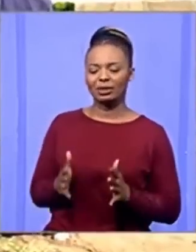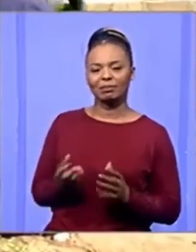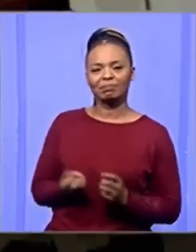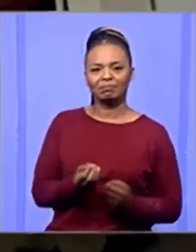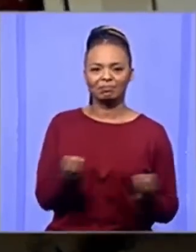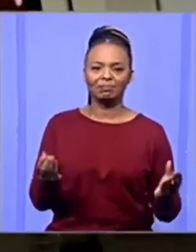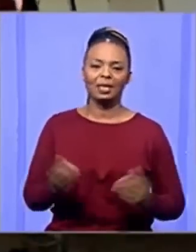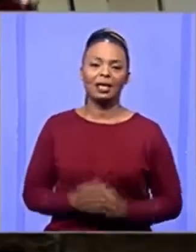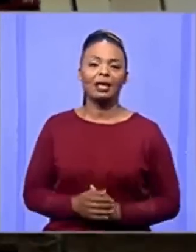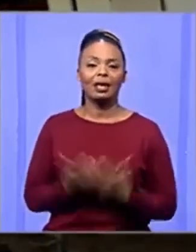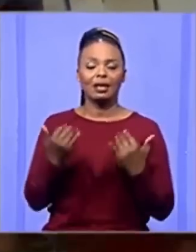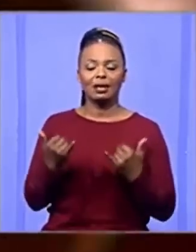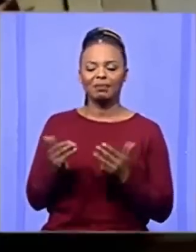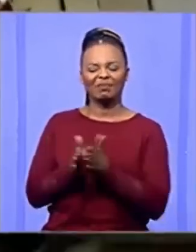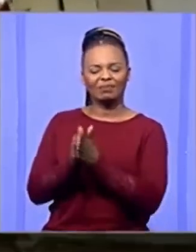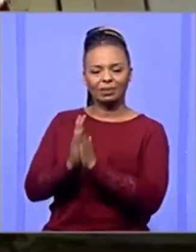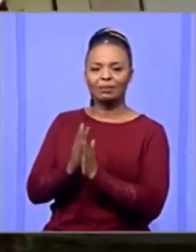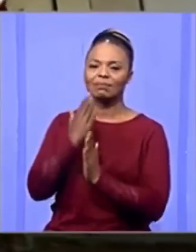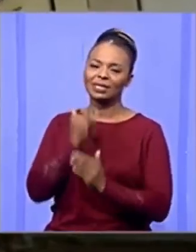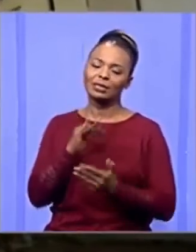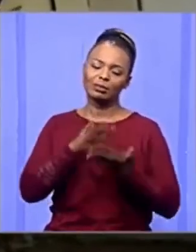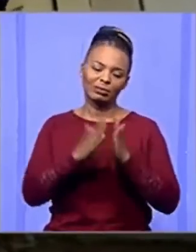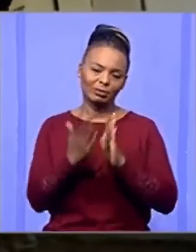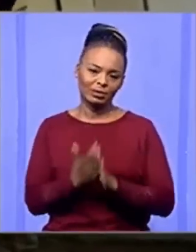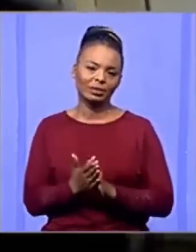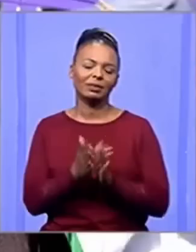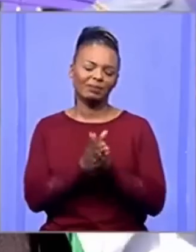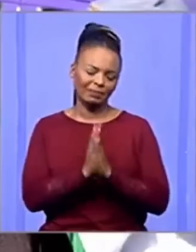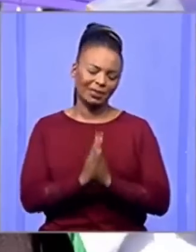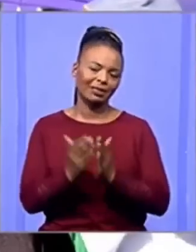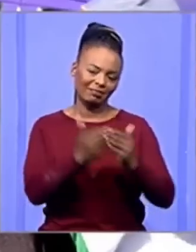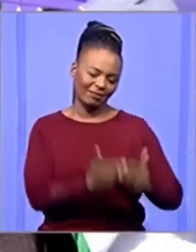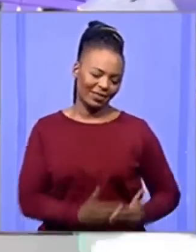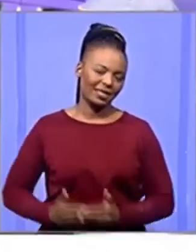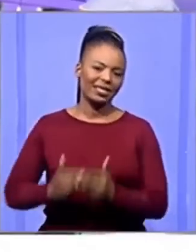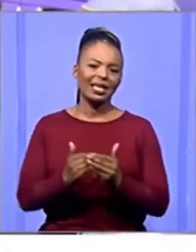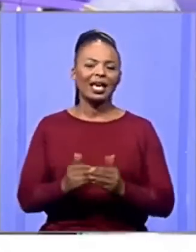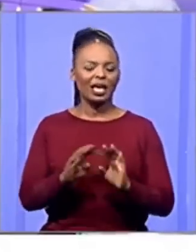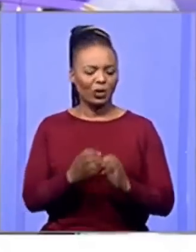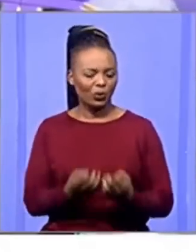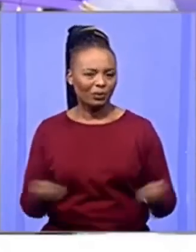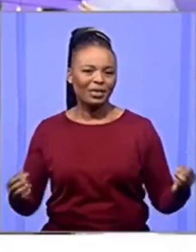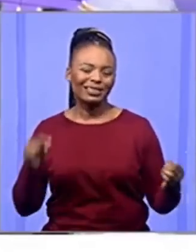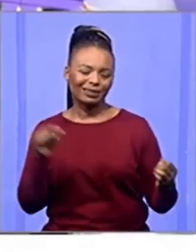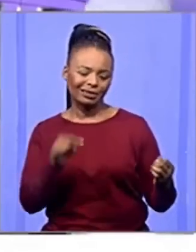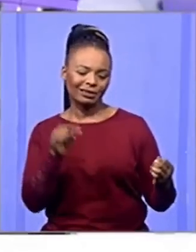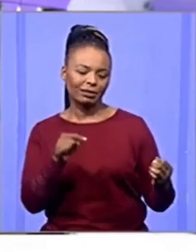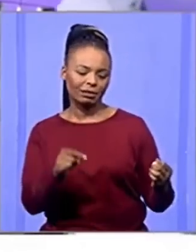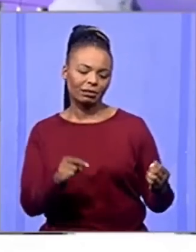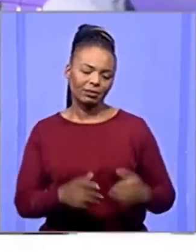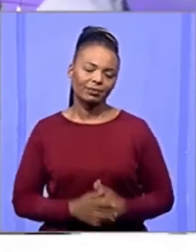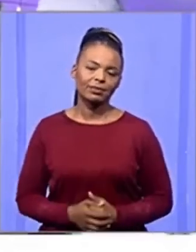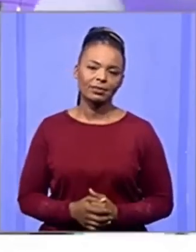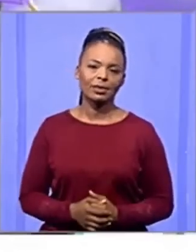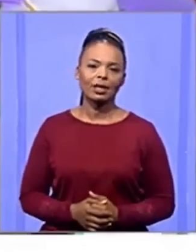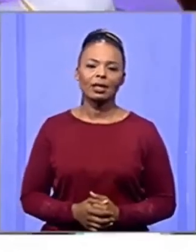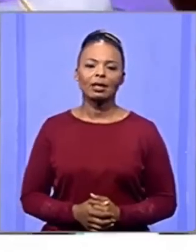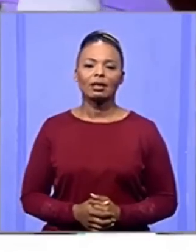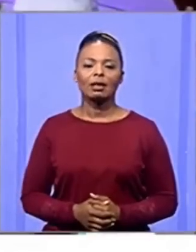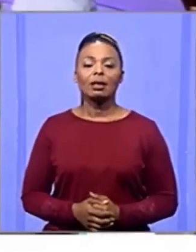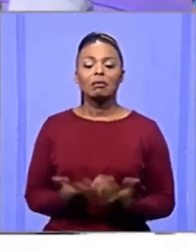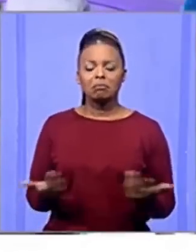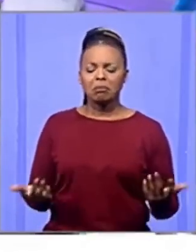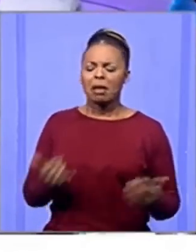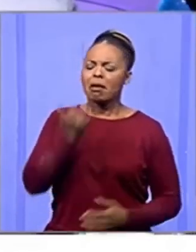khopetse setjhaba go hlokomela didirishwa tše. SAFA eThekwini was so happy about